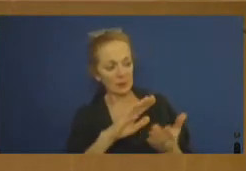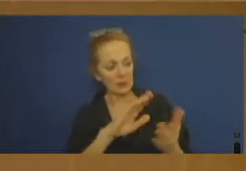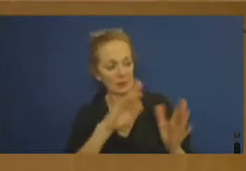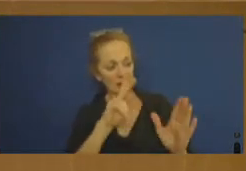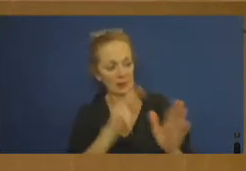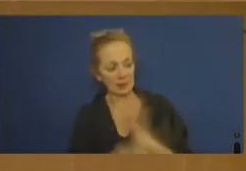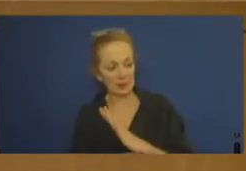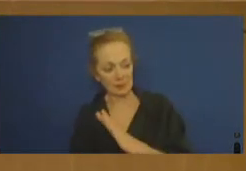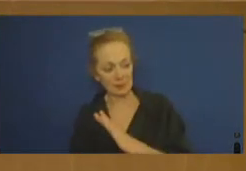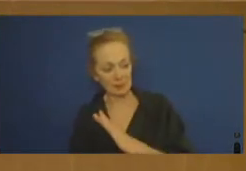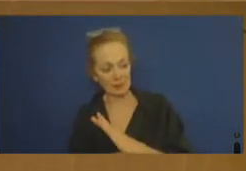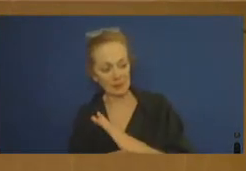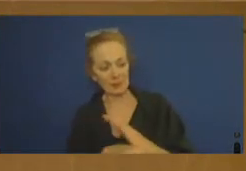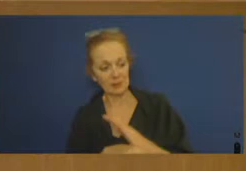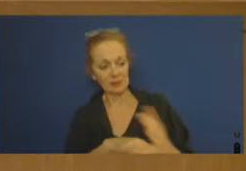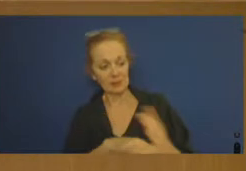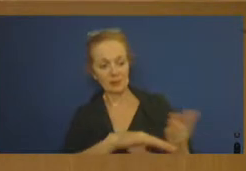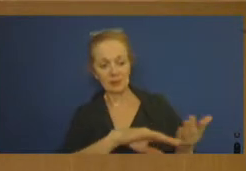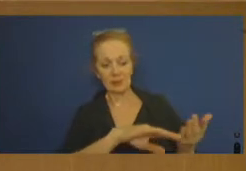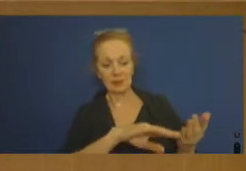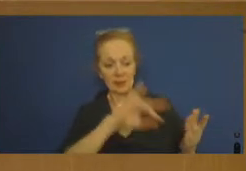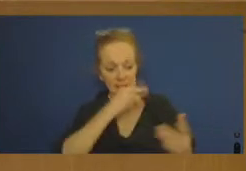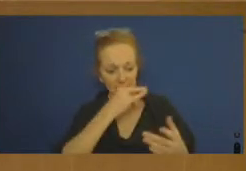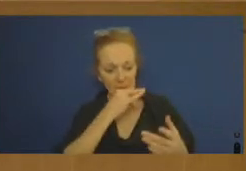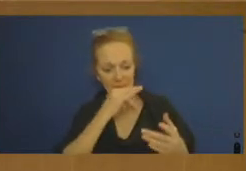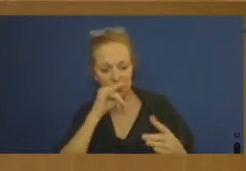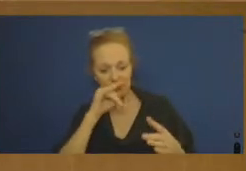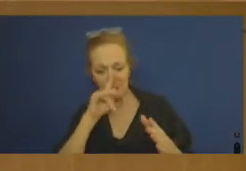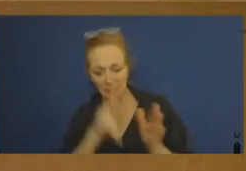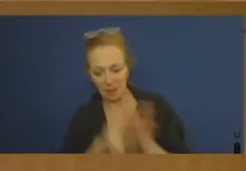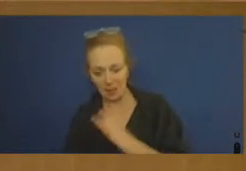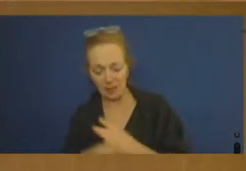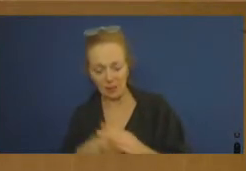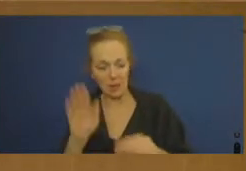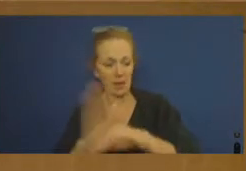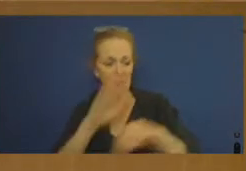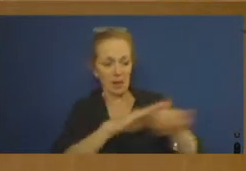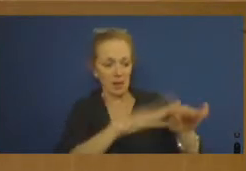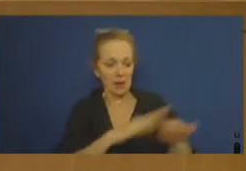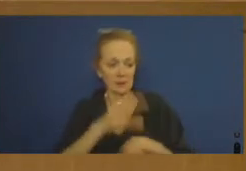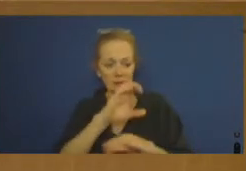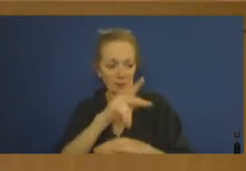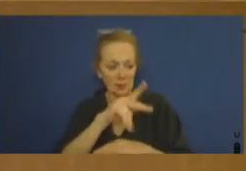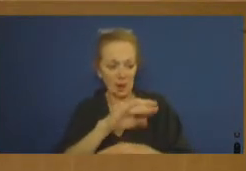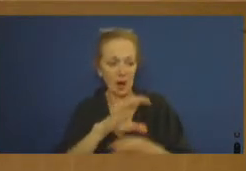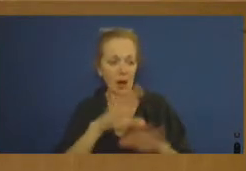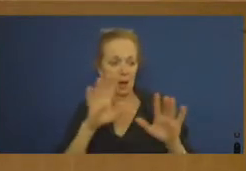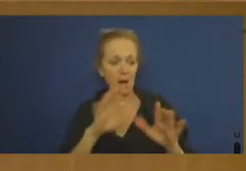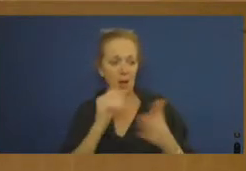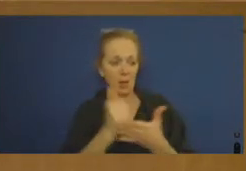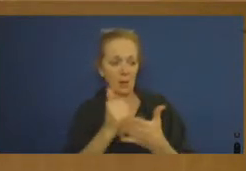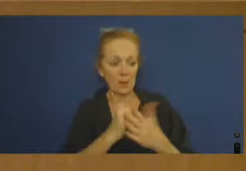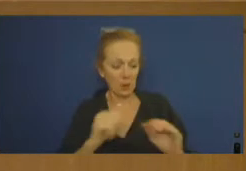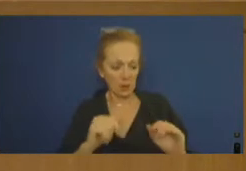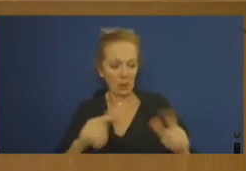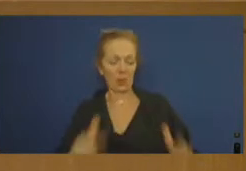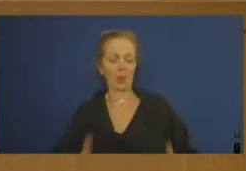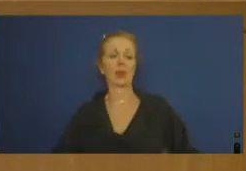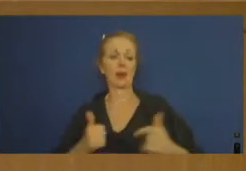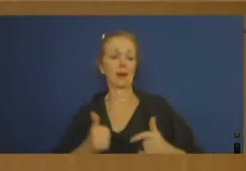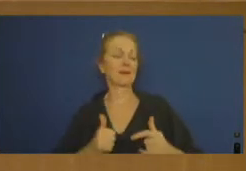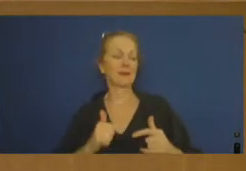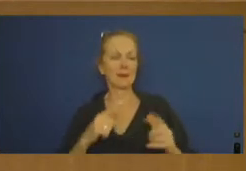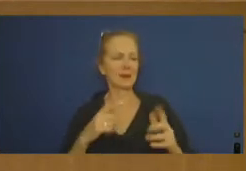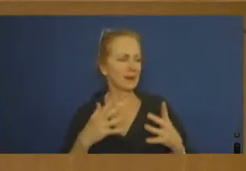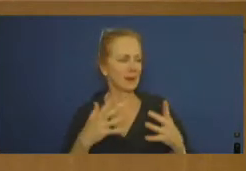home. She tried to call them to wake up. She tried to do CPR. They clearly did not wake up. How would you